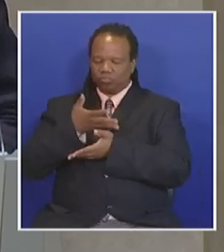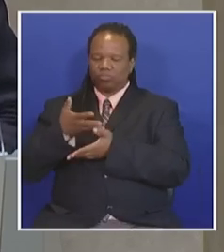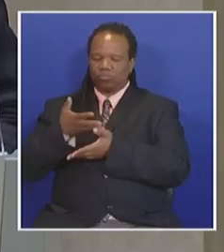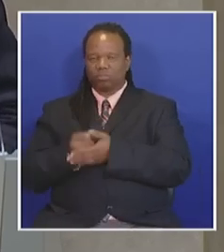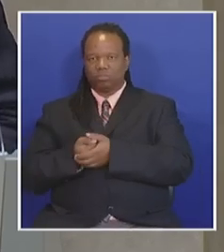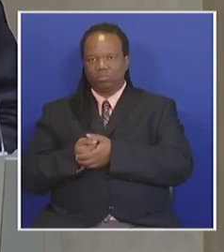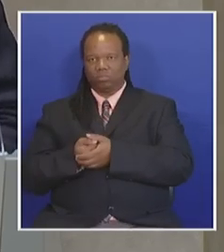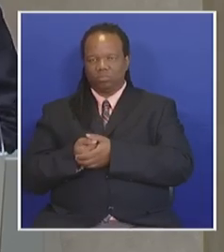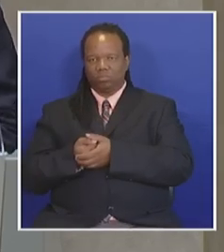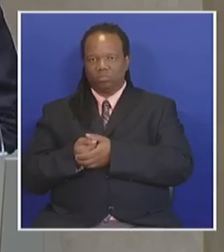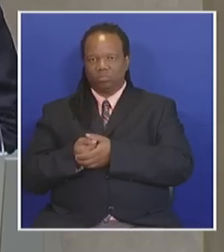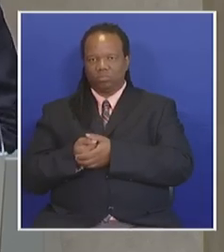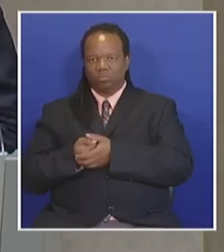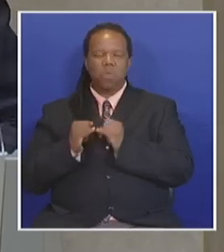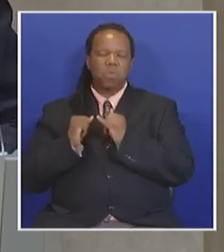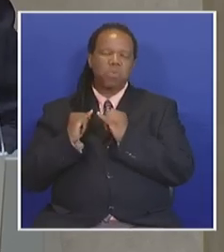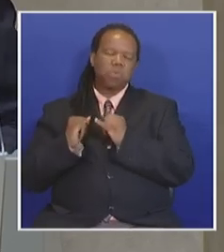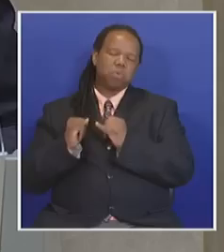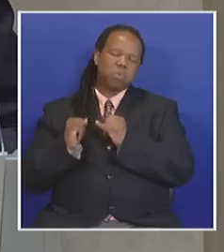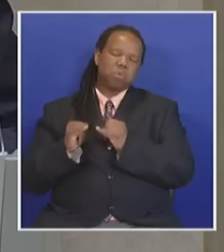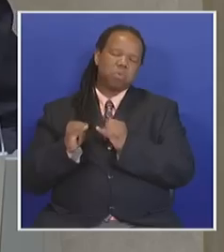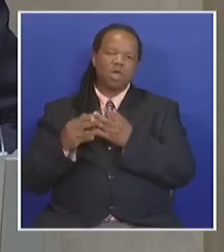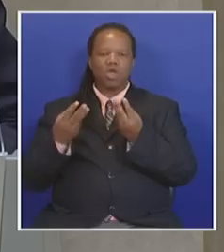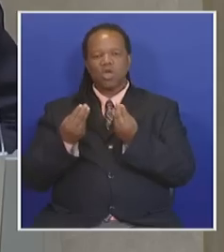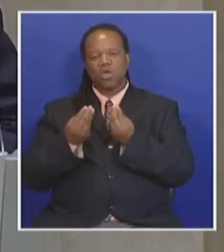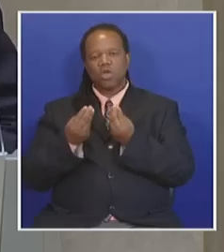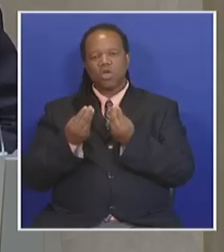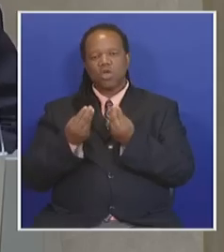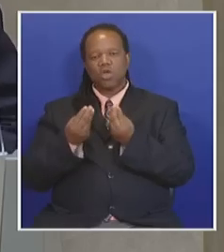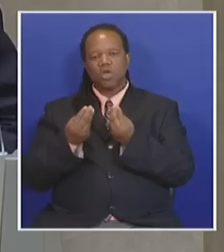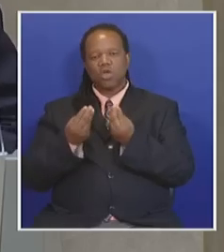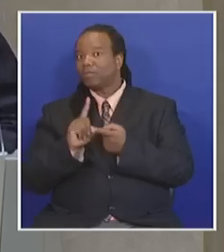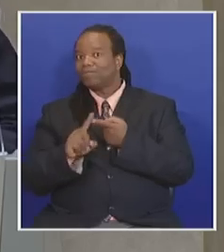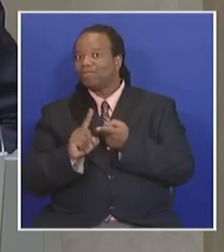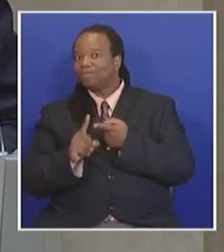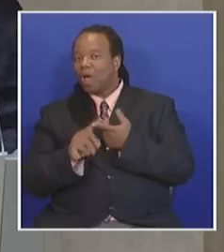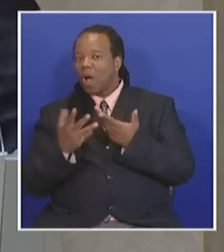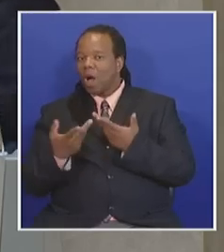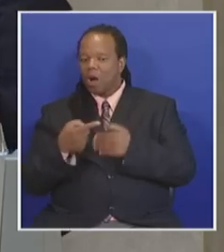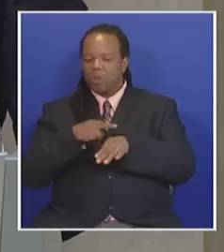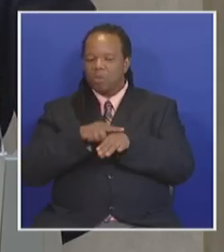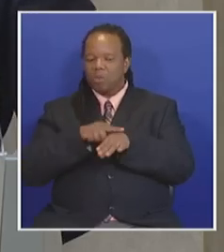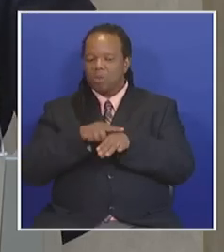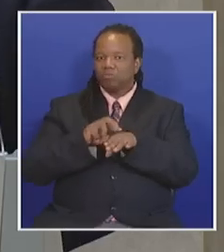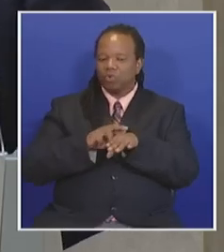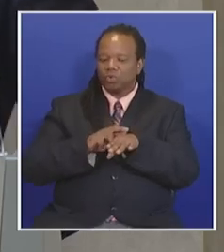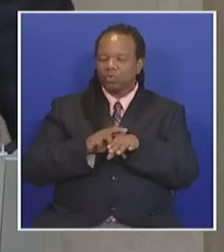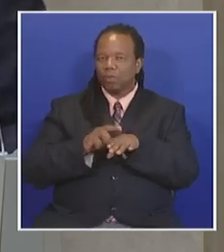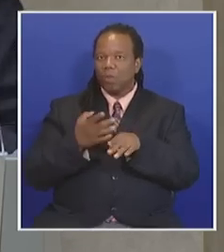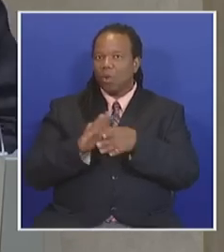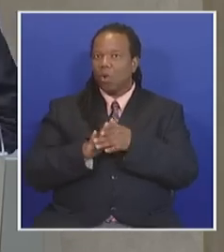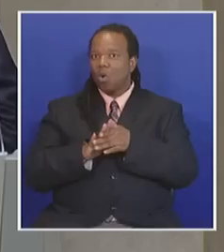into in combating racism include strengthening efforts to address the social and economic